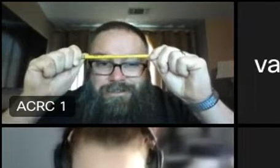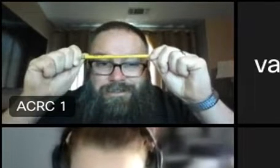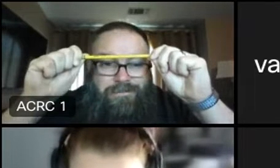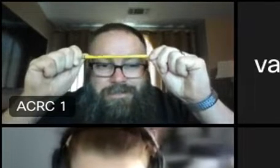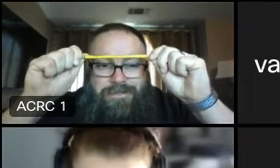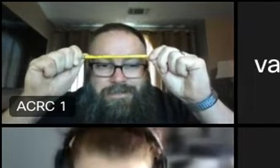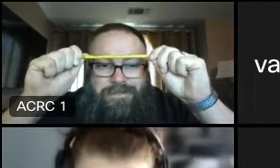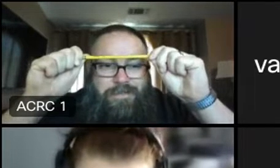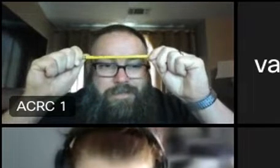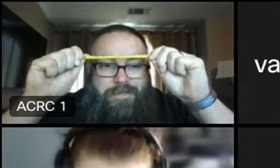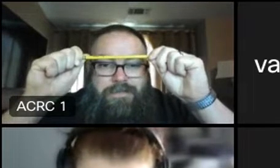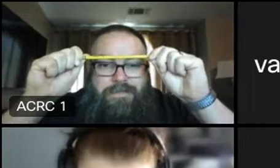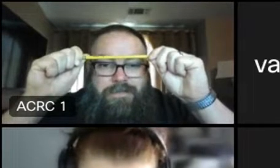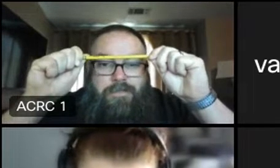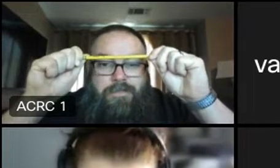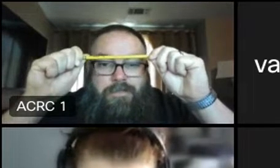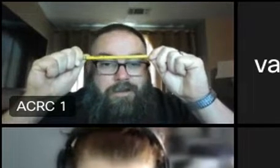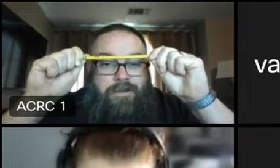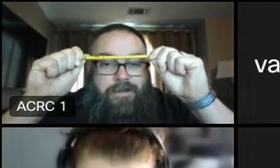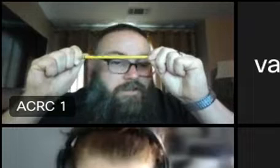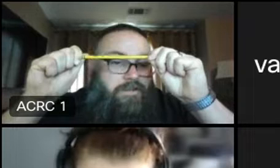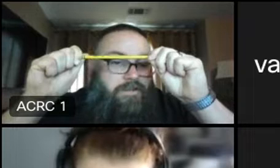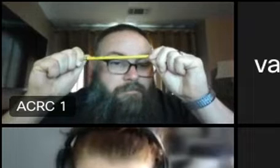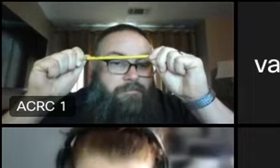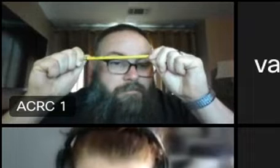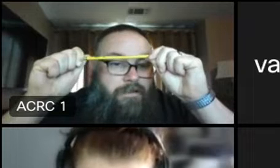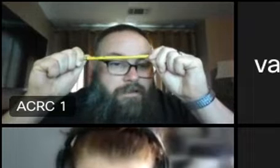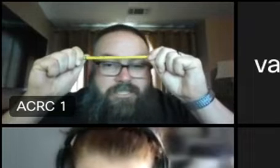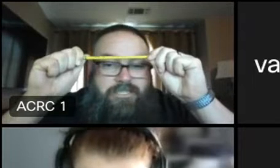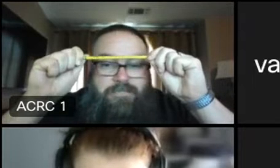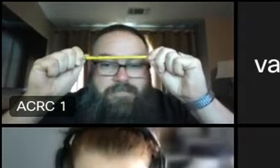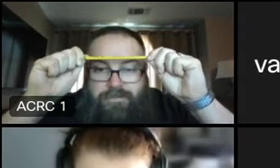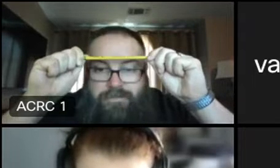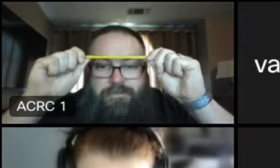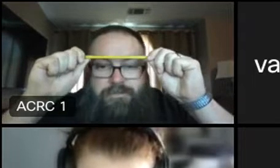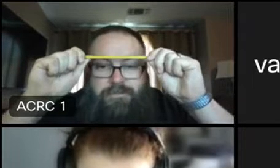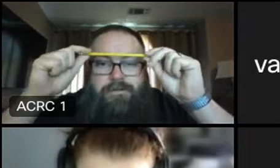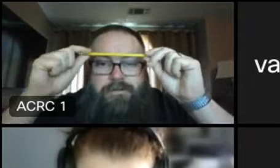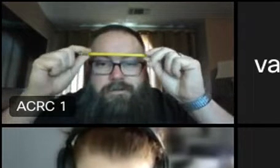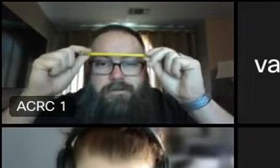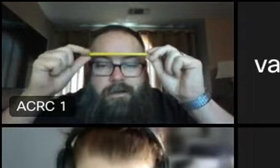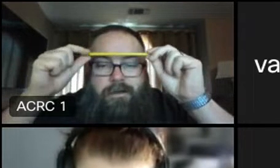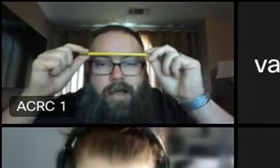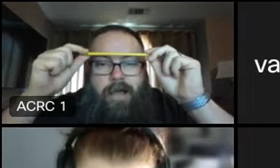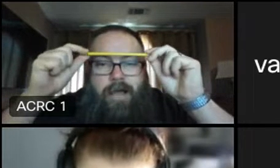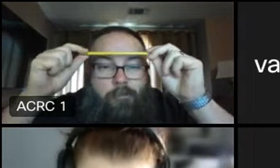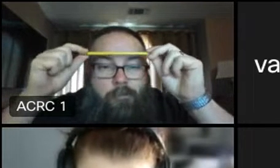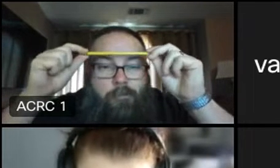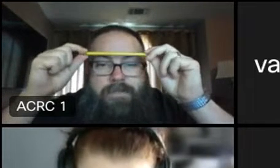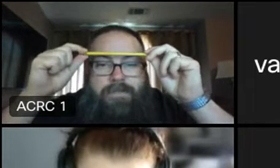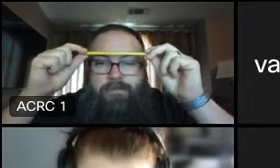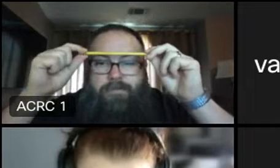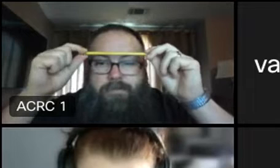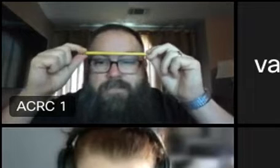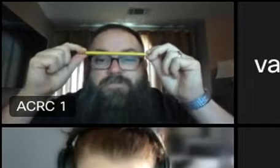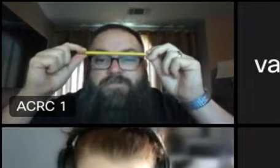the provider advisory committee, because the provider advisory committee, being a lot of experienced service providers, I'm hoping